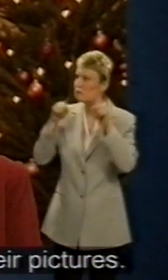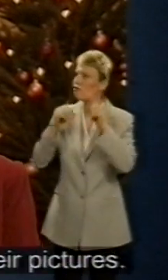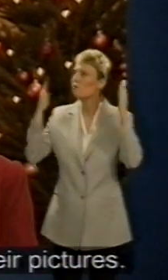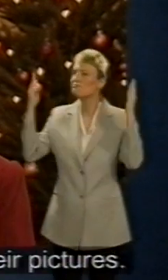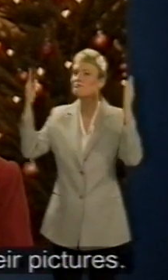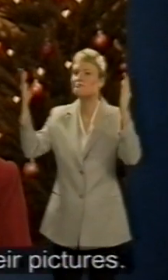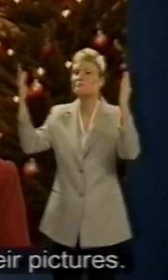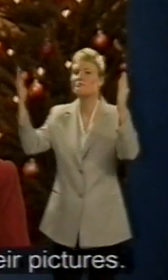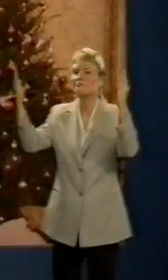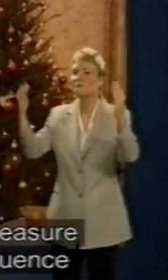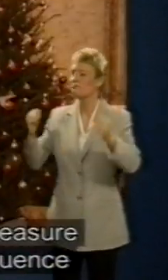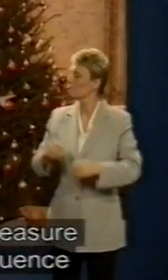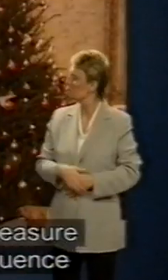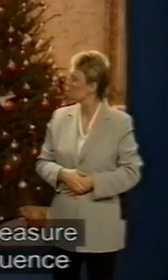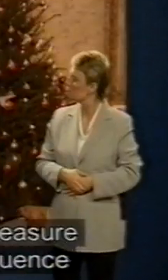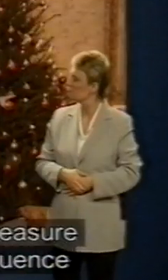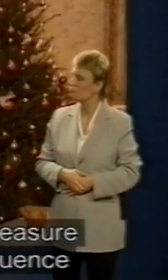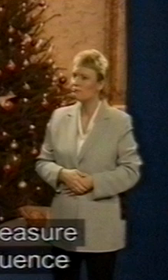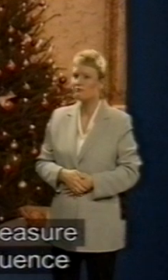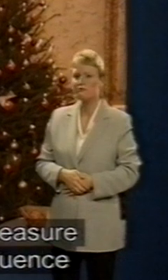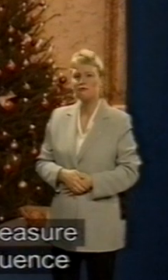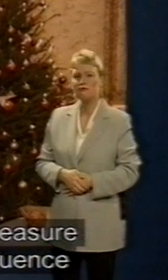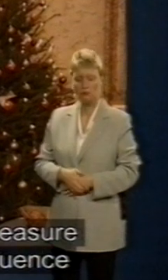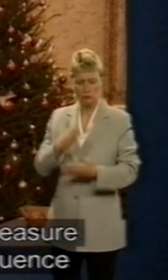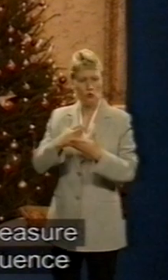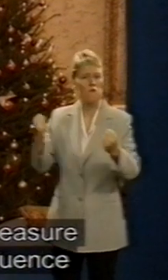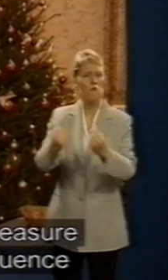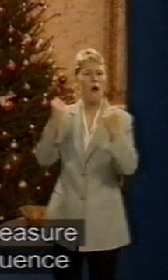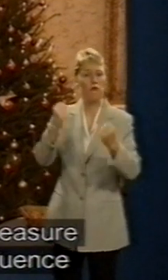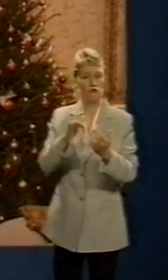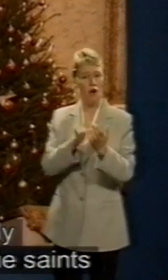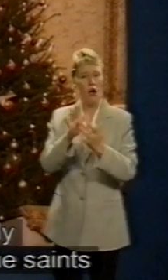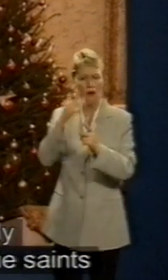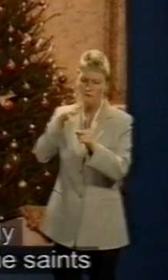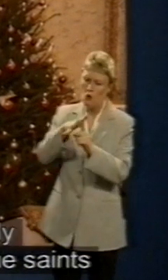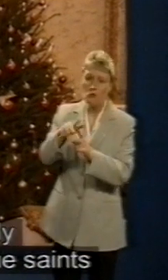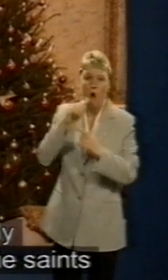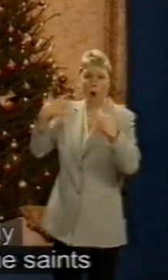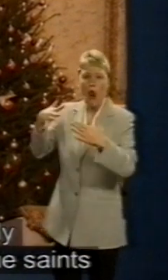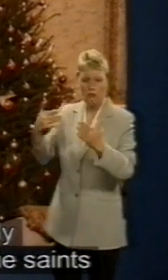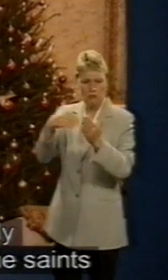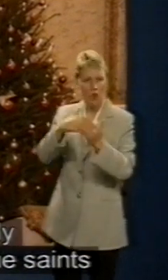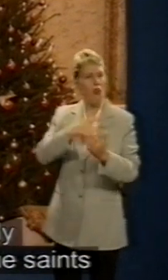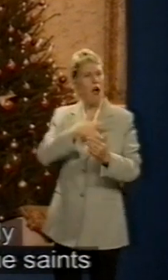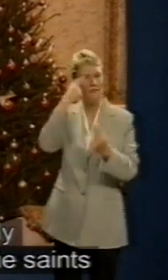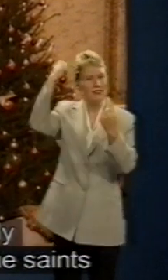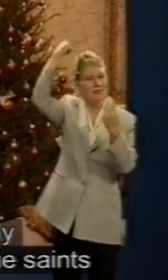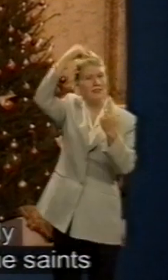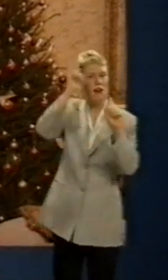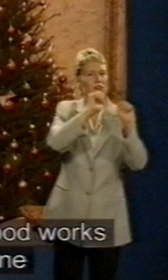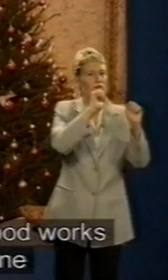and their pictures. But the true measure of Christ's influence is not only in the lives of the